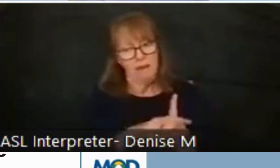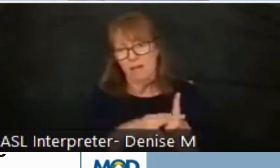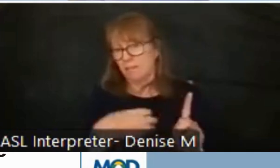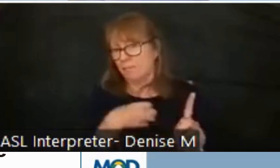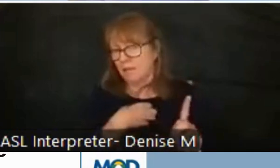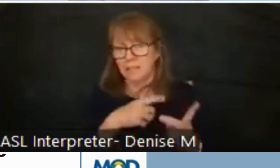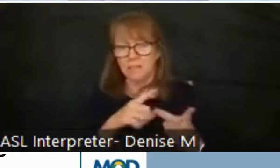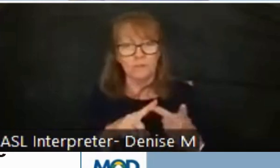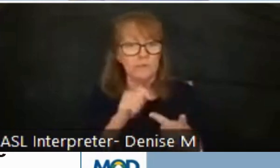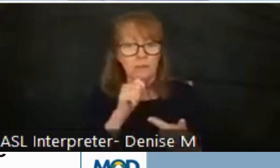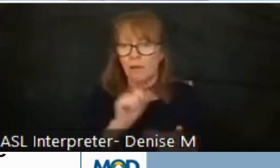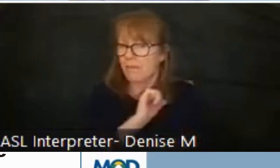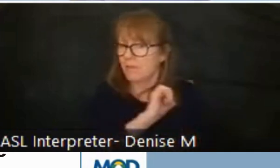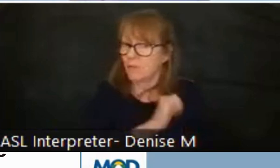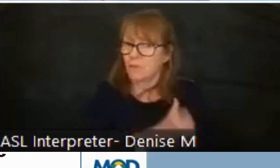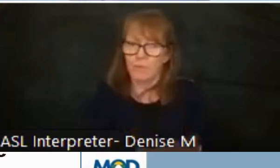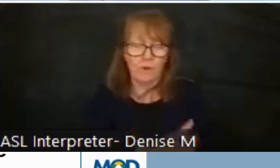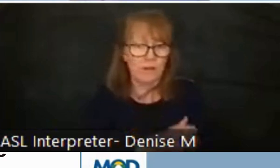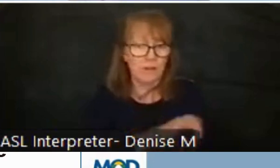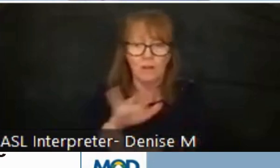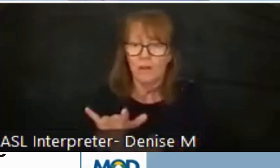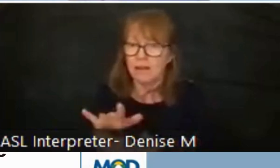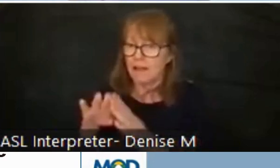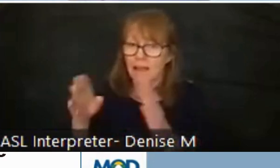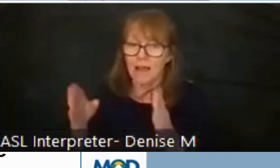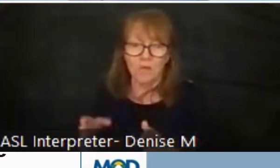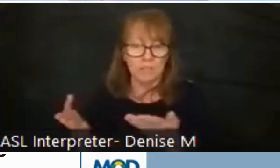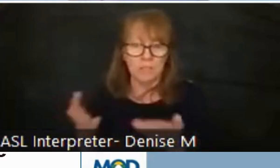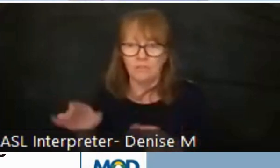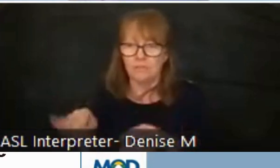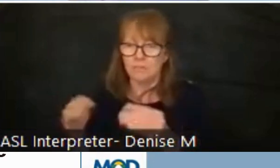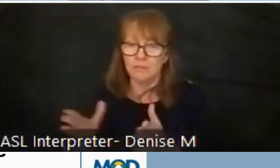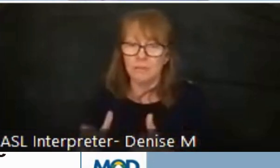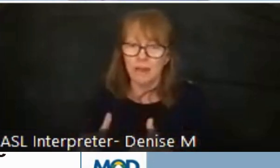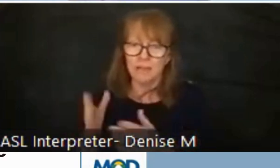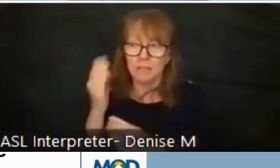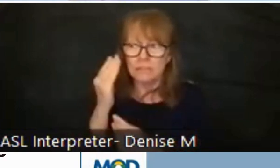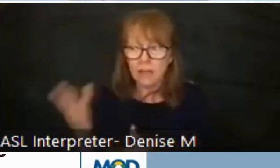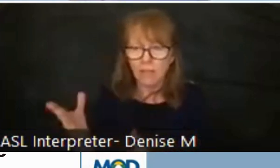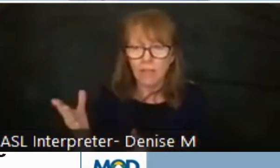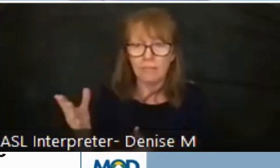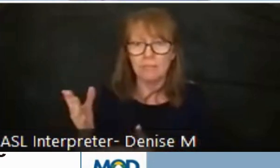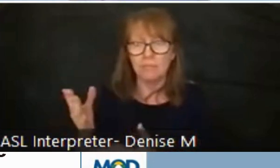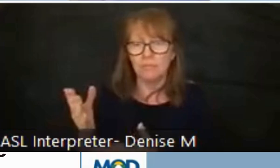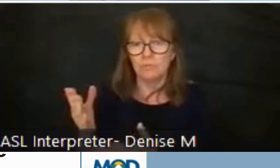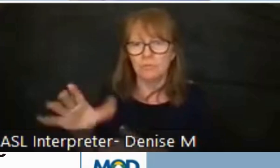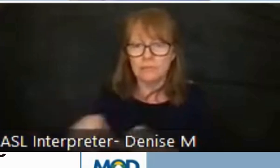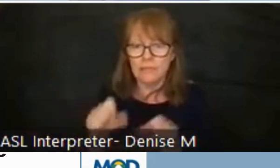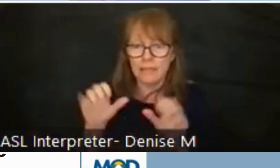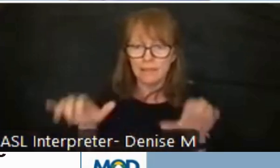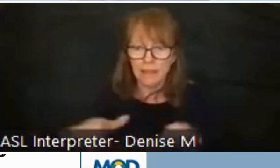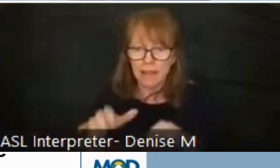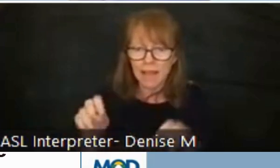the authority to contact a housing provider to tell them to take a particular action or stop